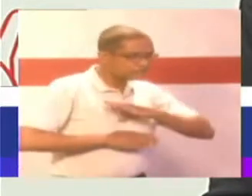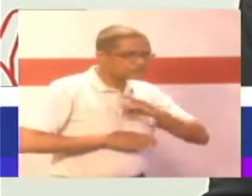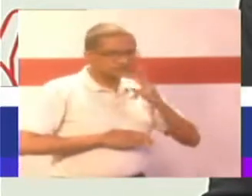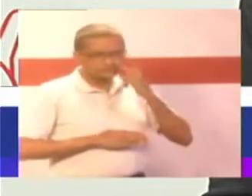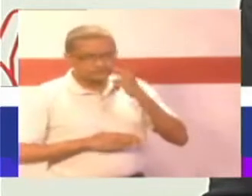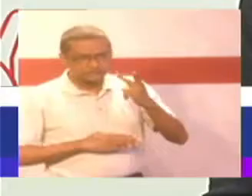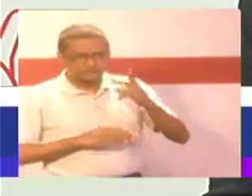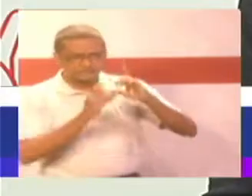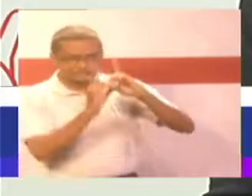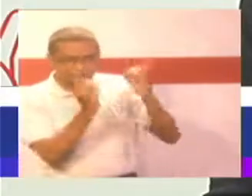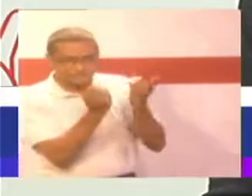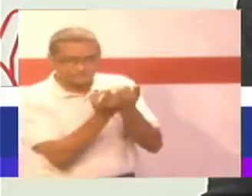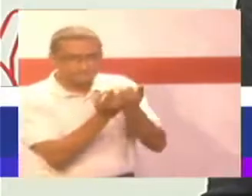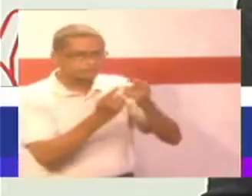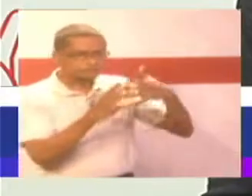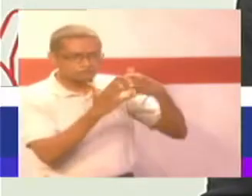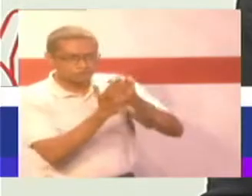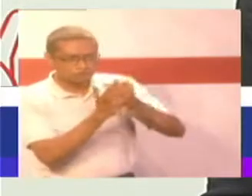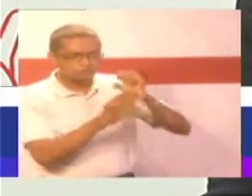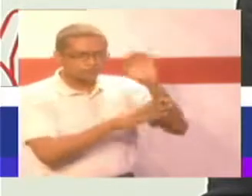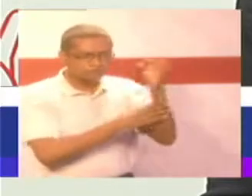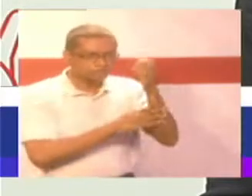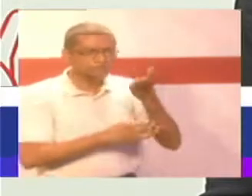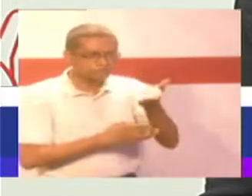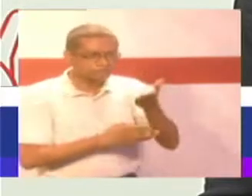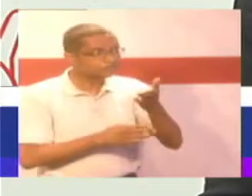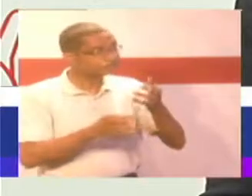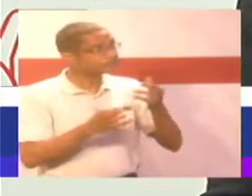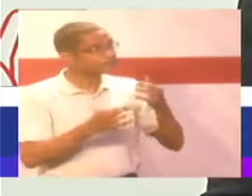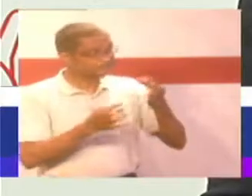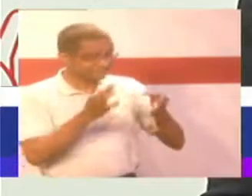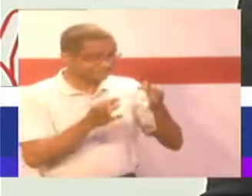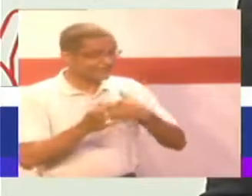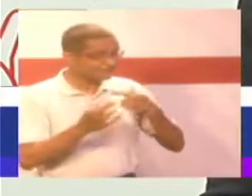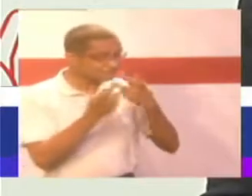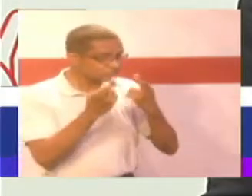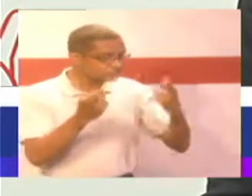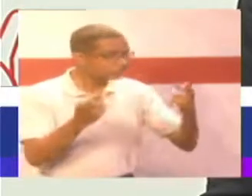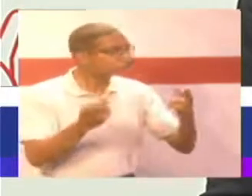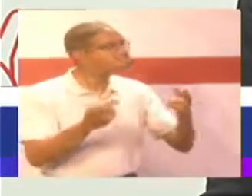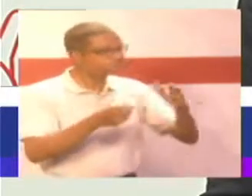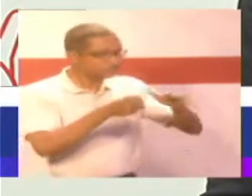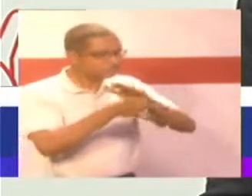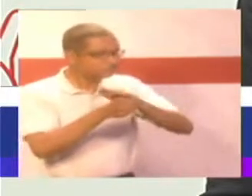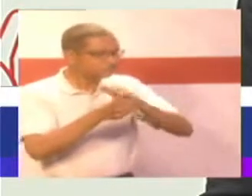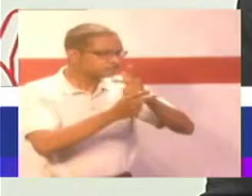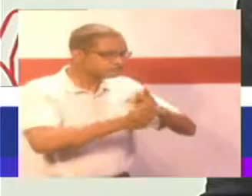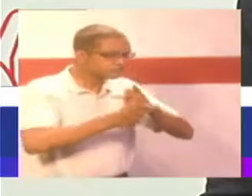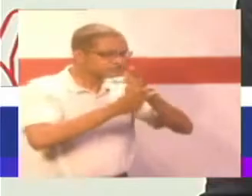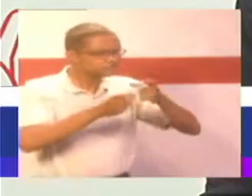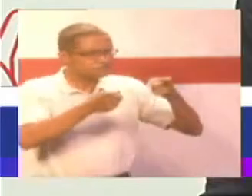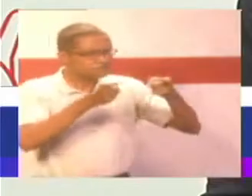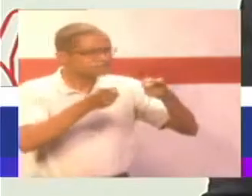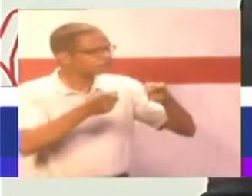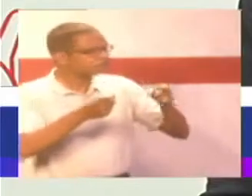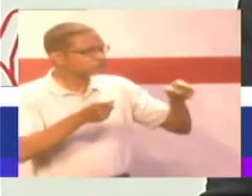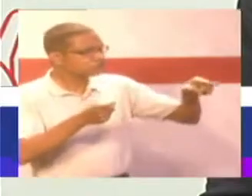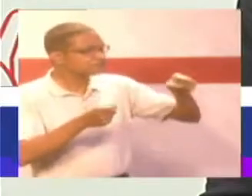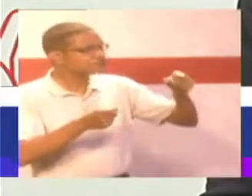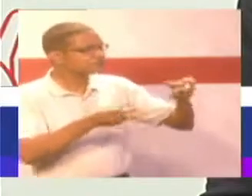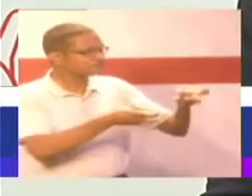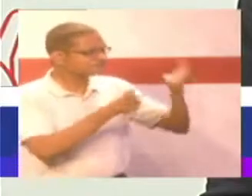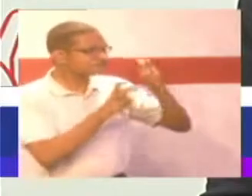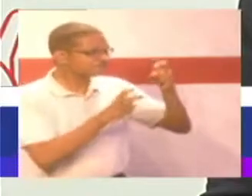emergency departments, the resources once available are sufficient to manage a COVID-19 patient prior